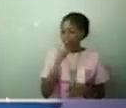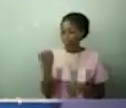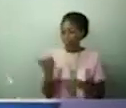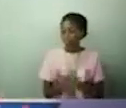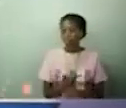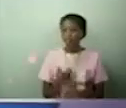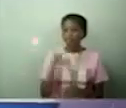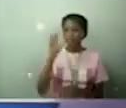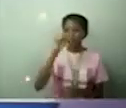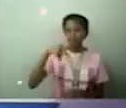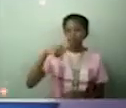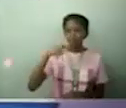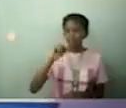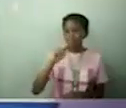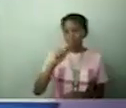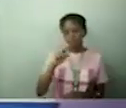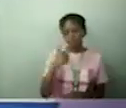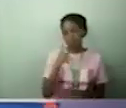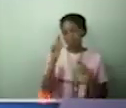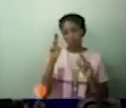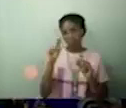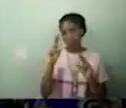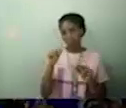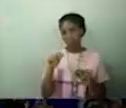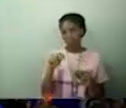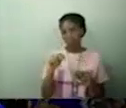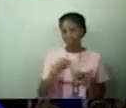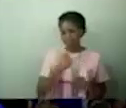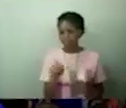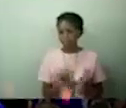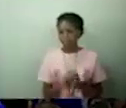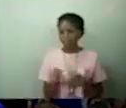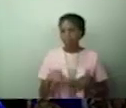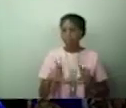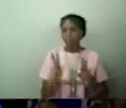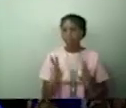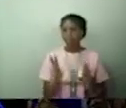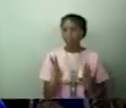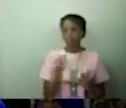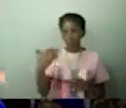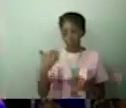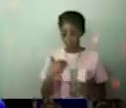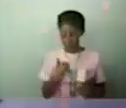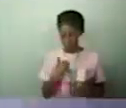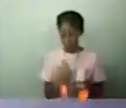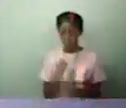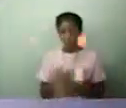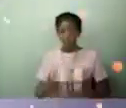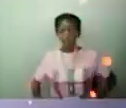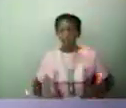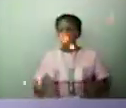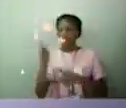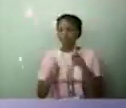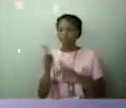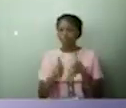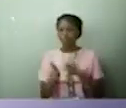A spring that is not salty. And in the other way, it cannot cross. You know, you meet many young people. They know that